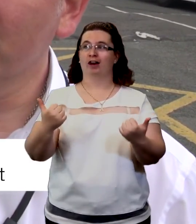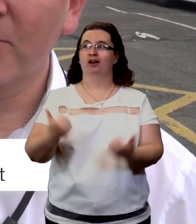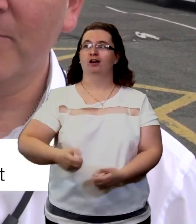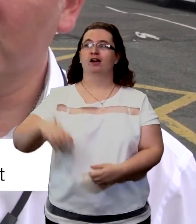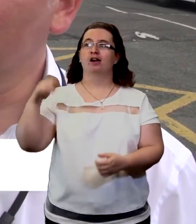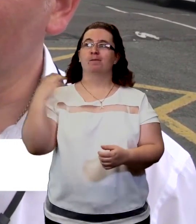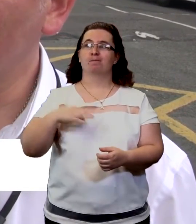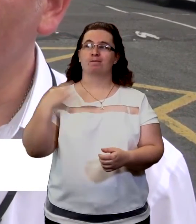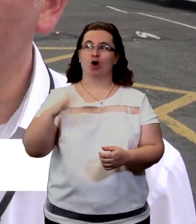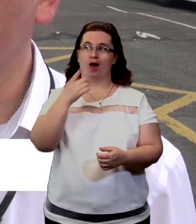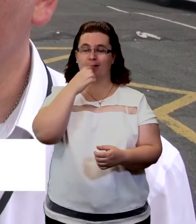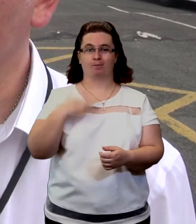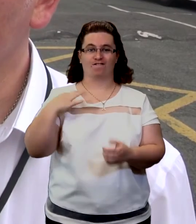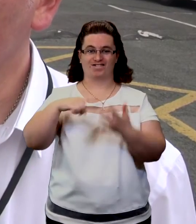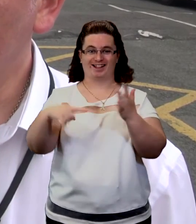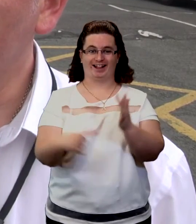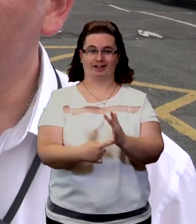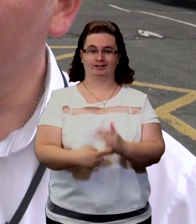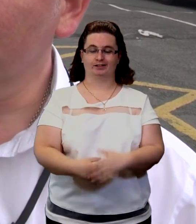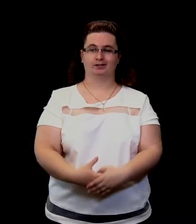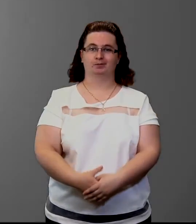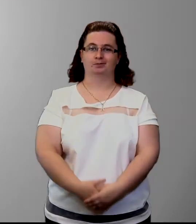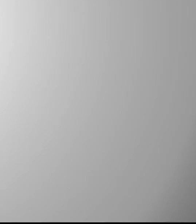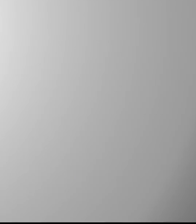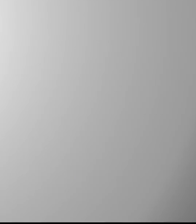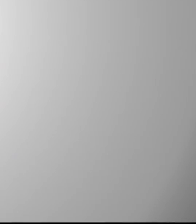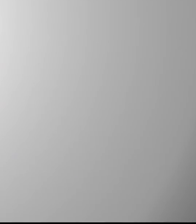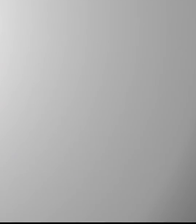put something aside and we can all benefit from it.